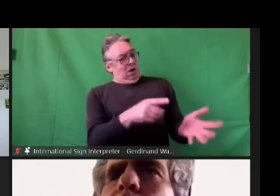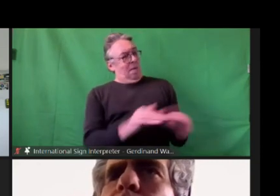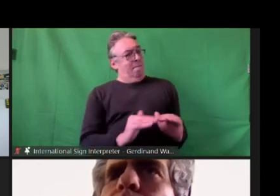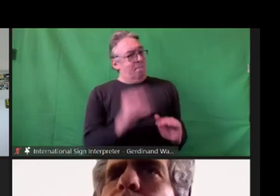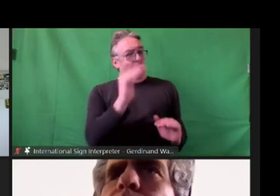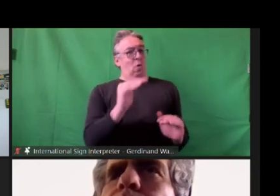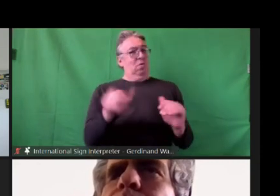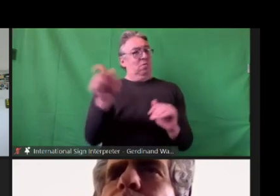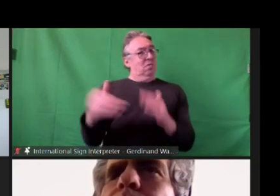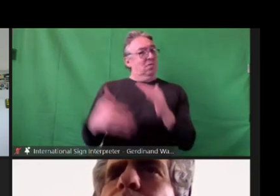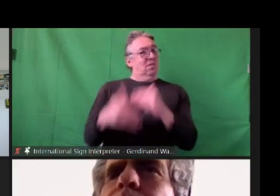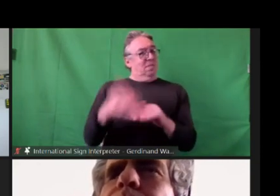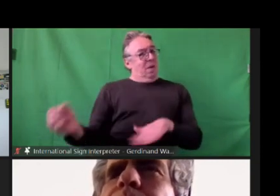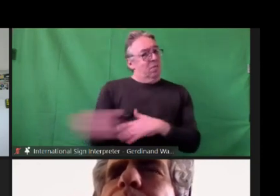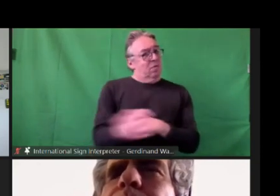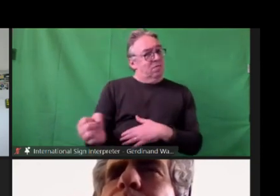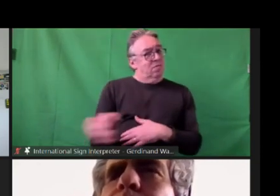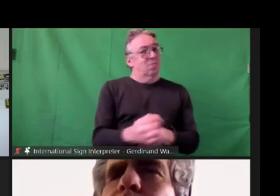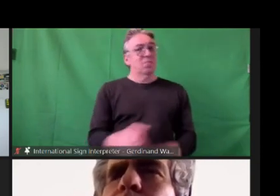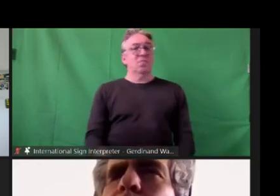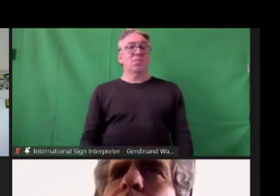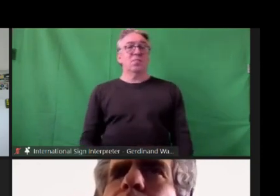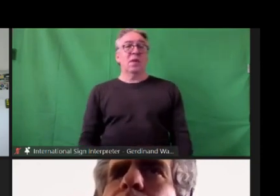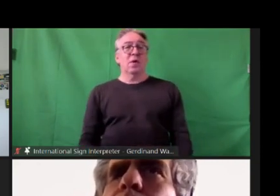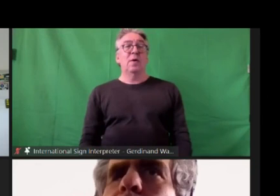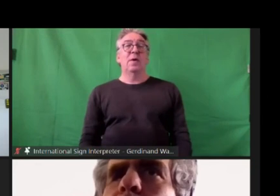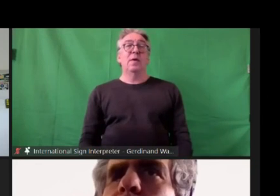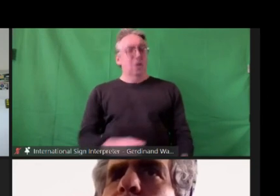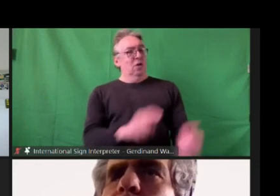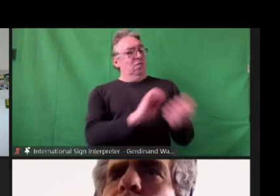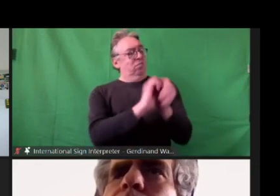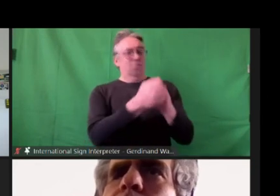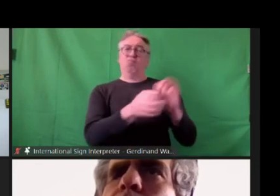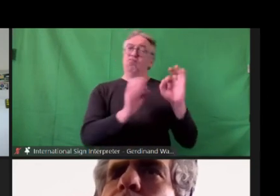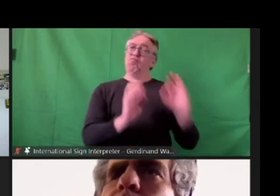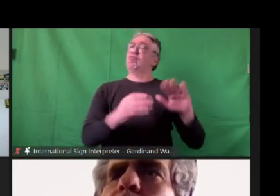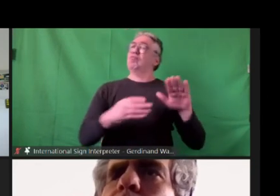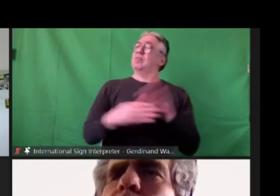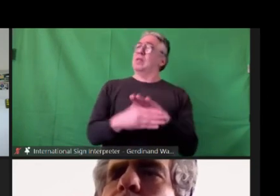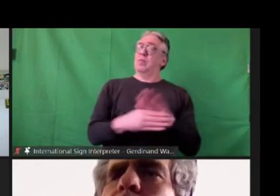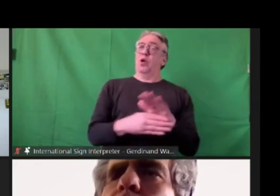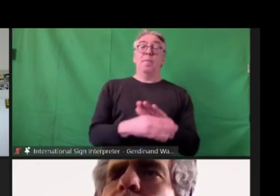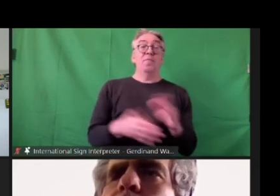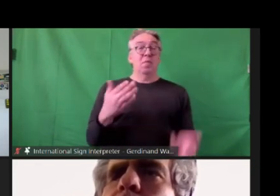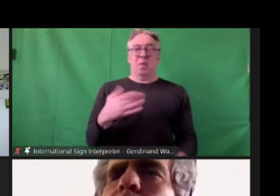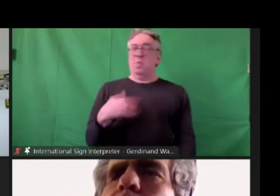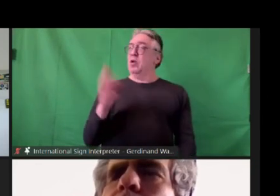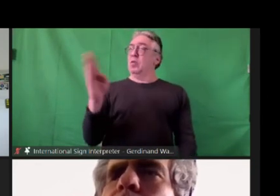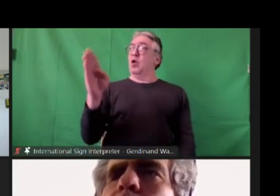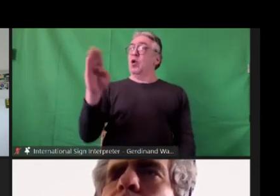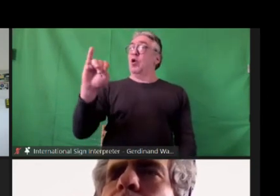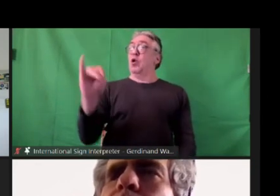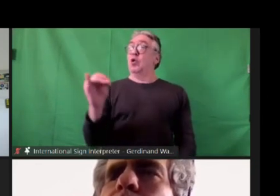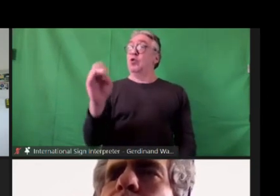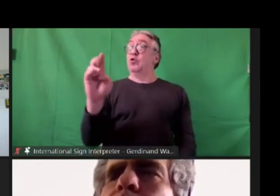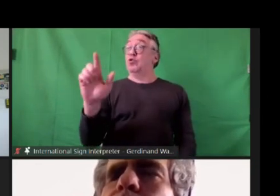provision of accessibility in place? And perhaps Julie and Vashkar might